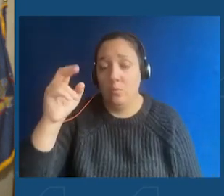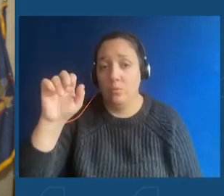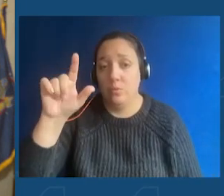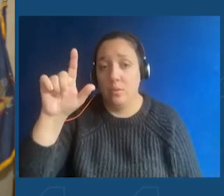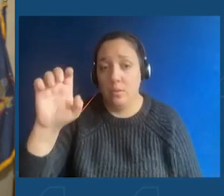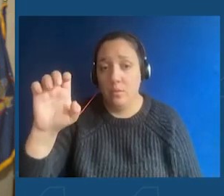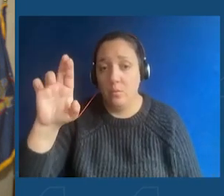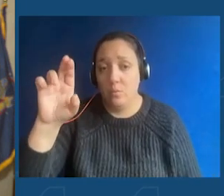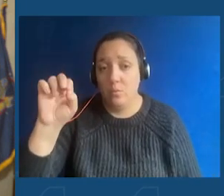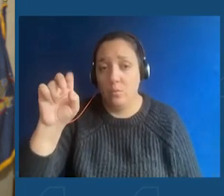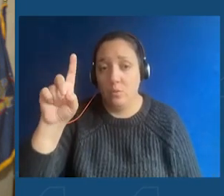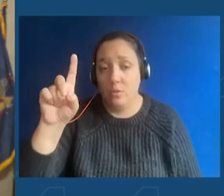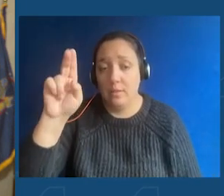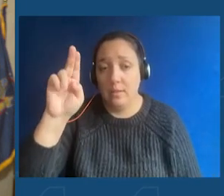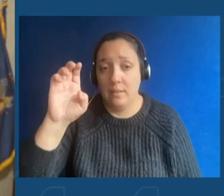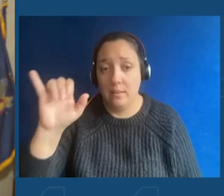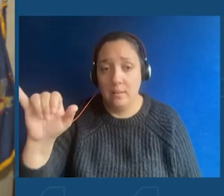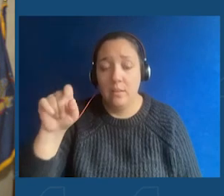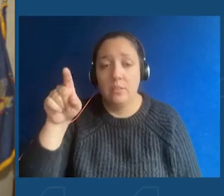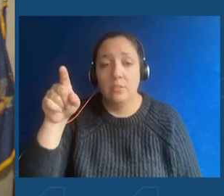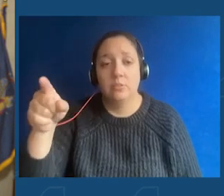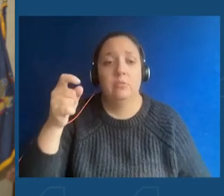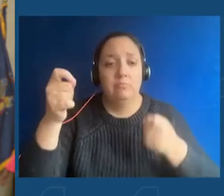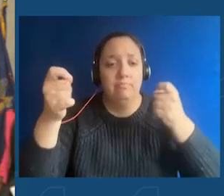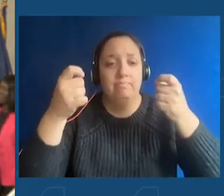New York Birth Control Access Project.